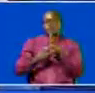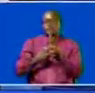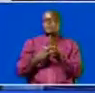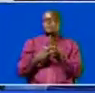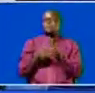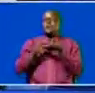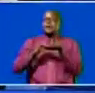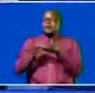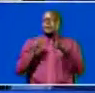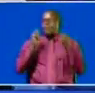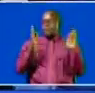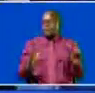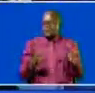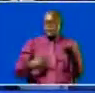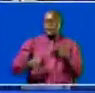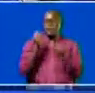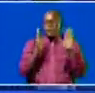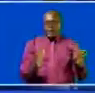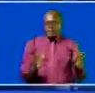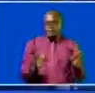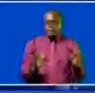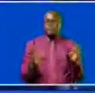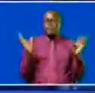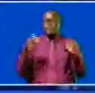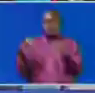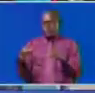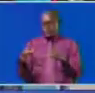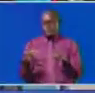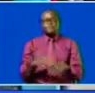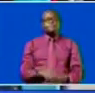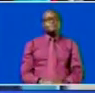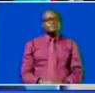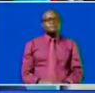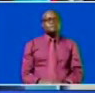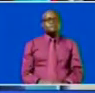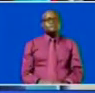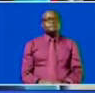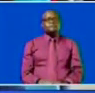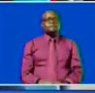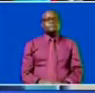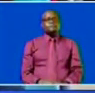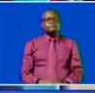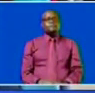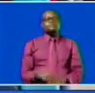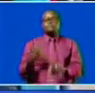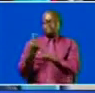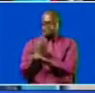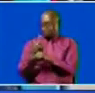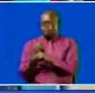then engaged the operators and buyers around the community. Agreed with President and CS Adam